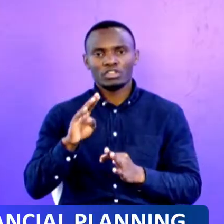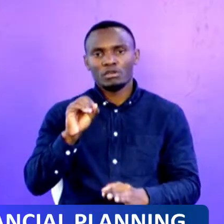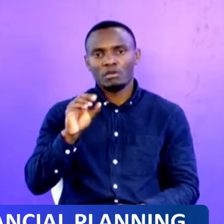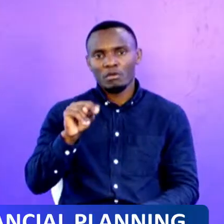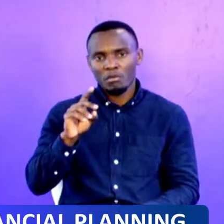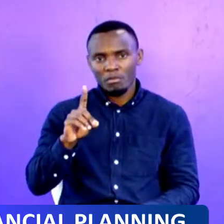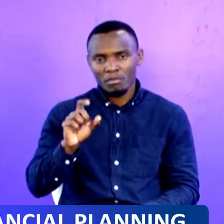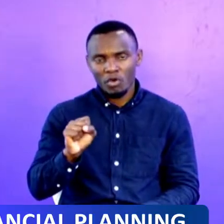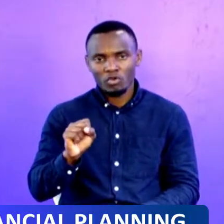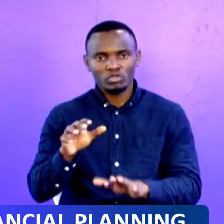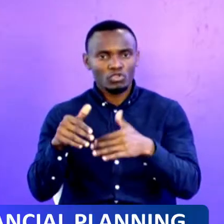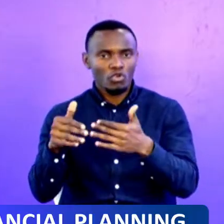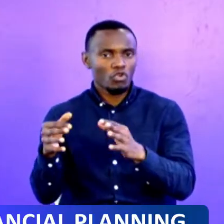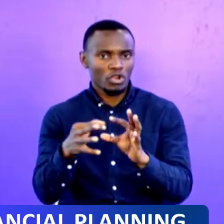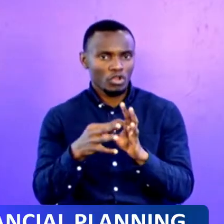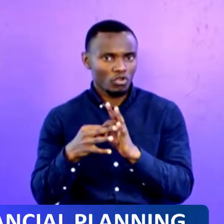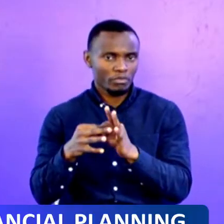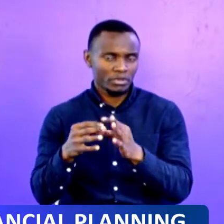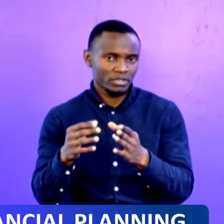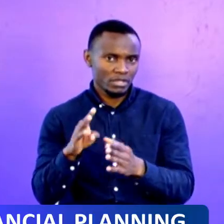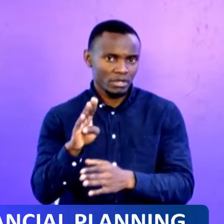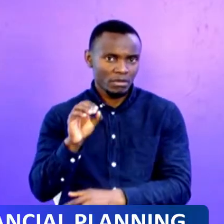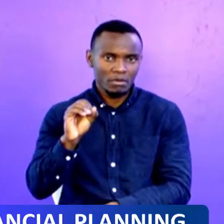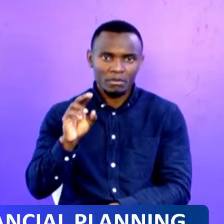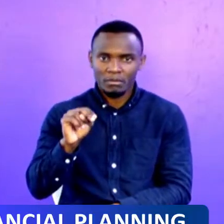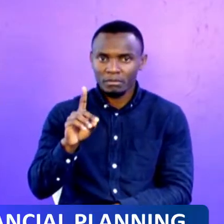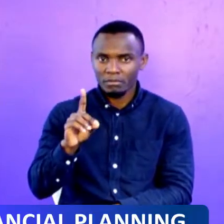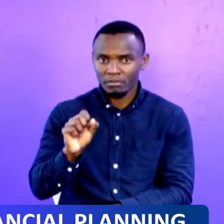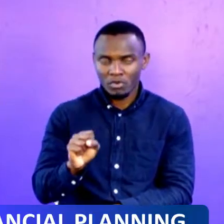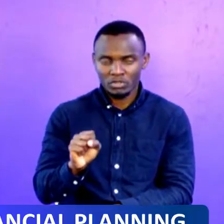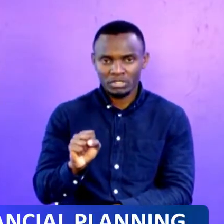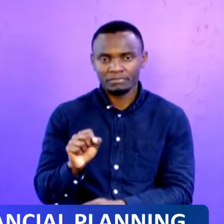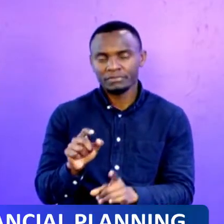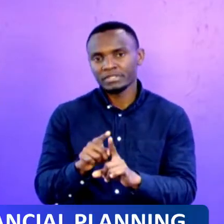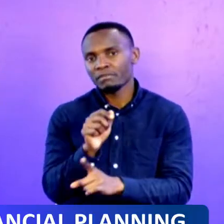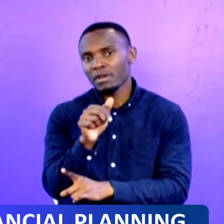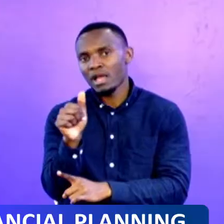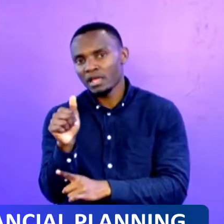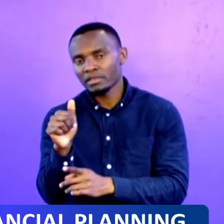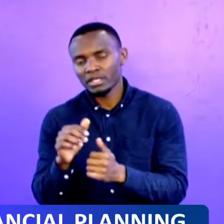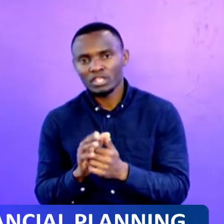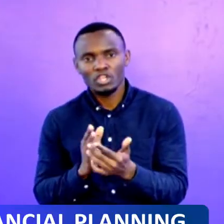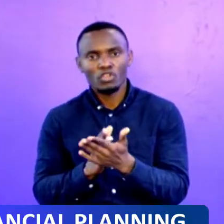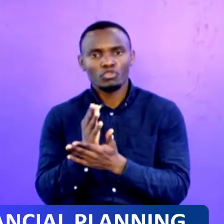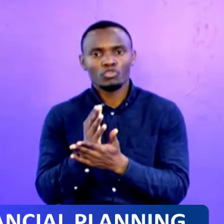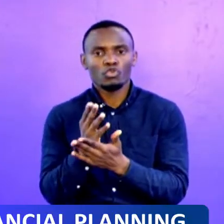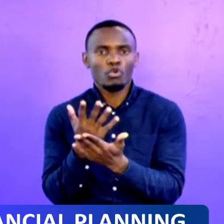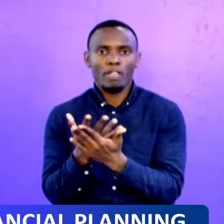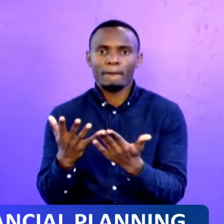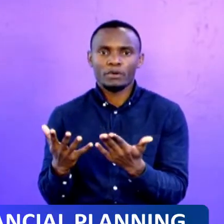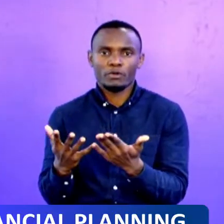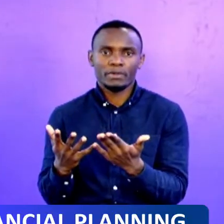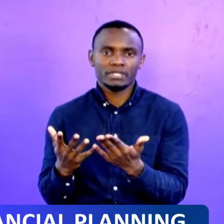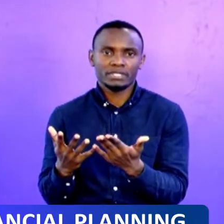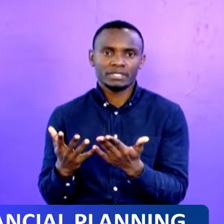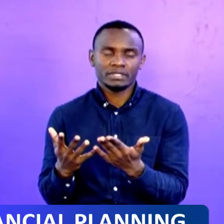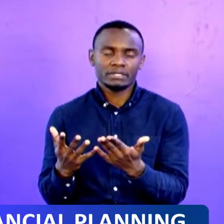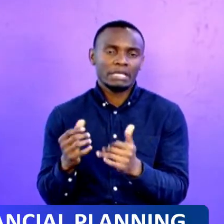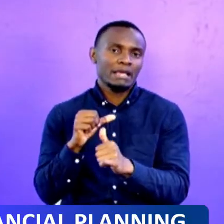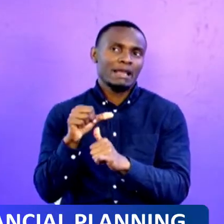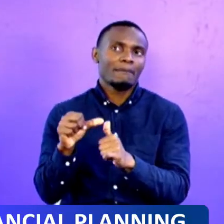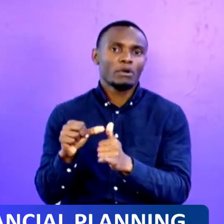respectively. The other way you can generate income is through property, but in this sense we're talking about rental